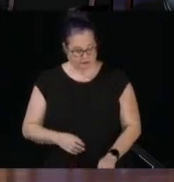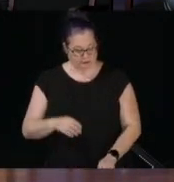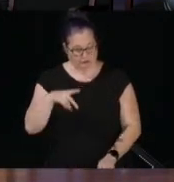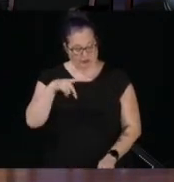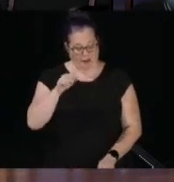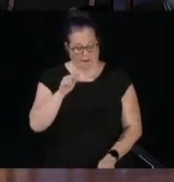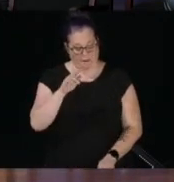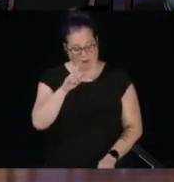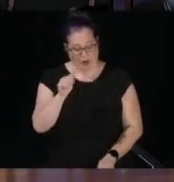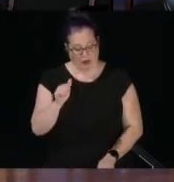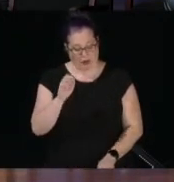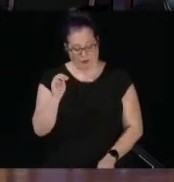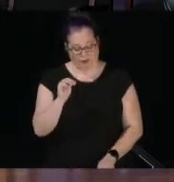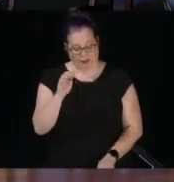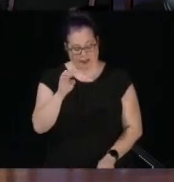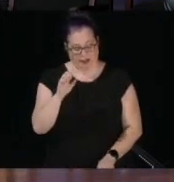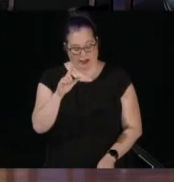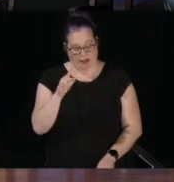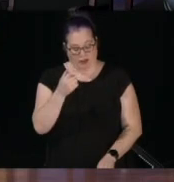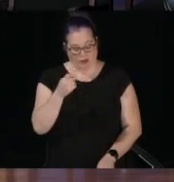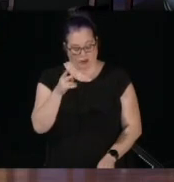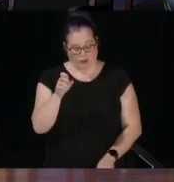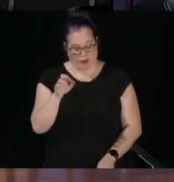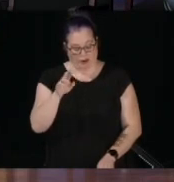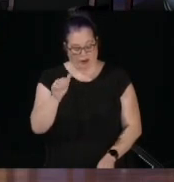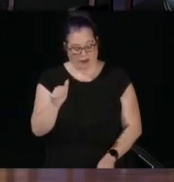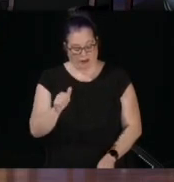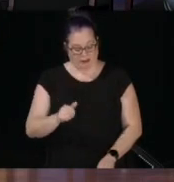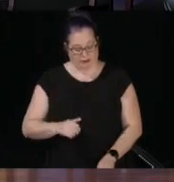Paula Marie Elguera.